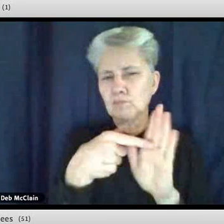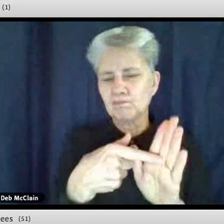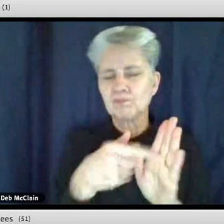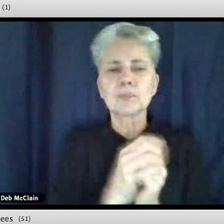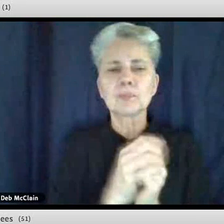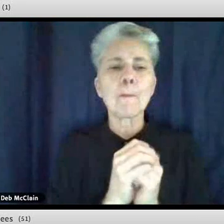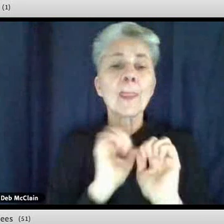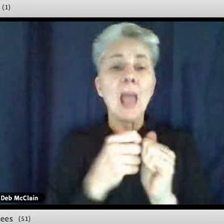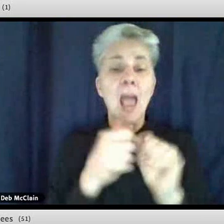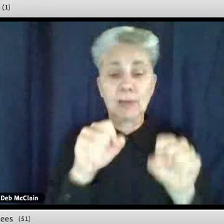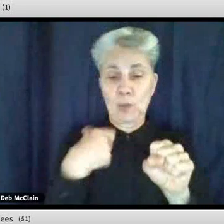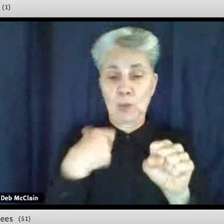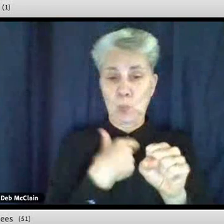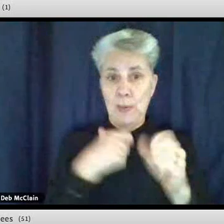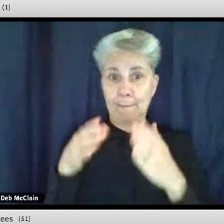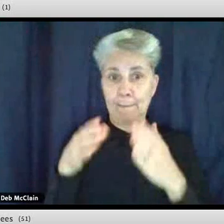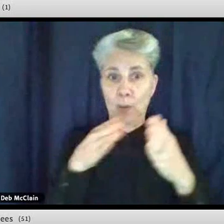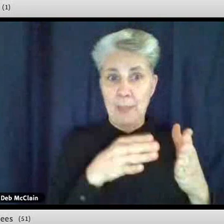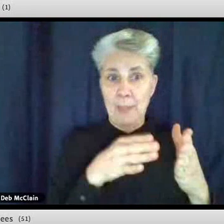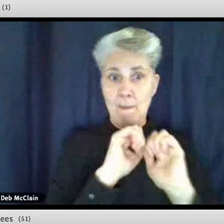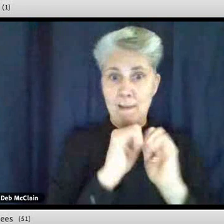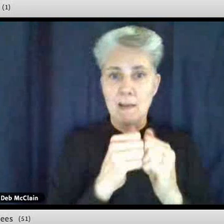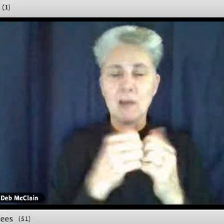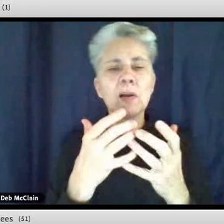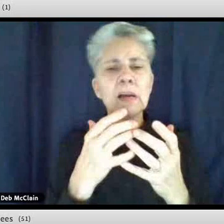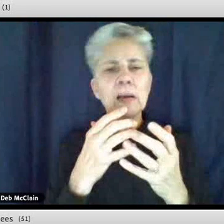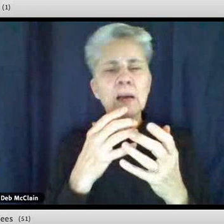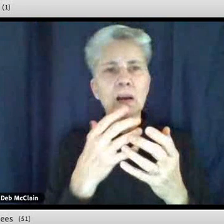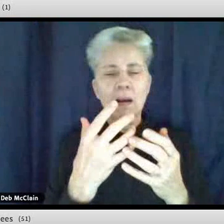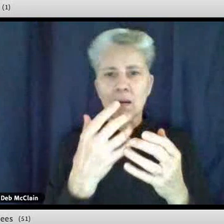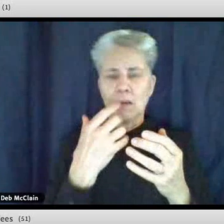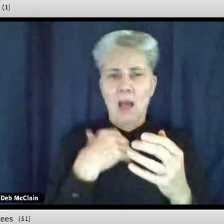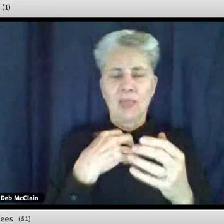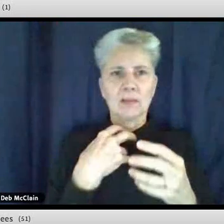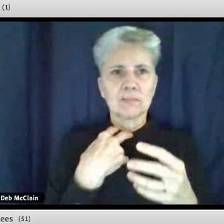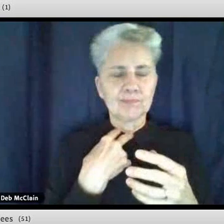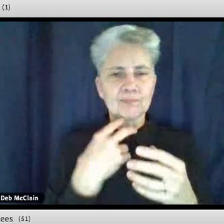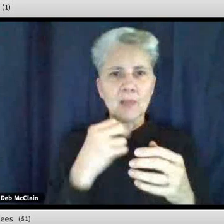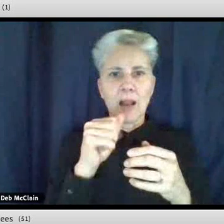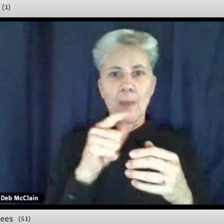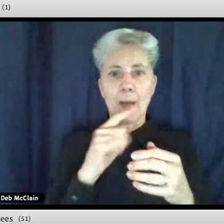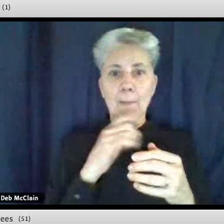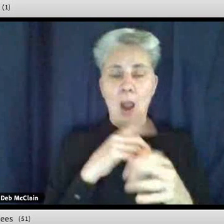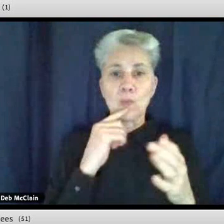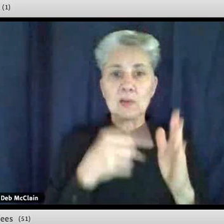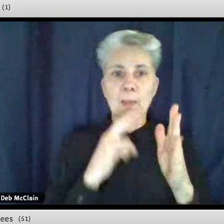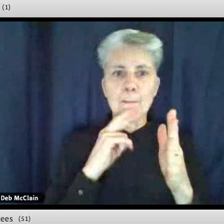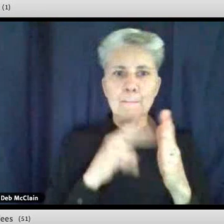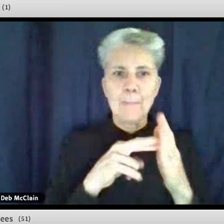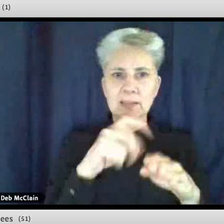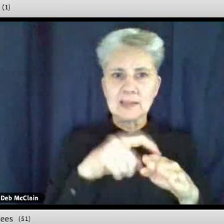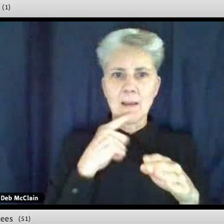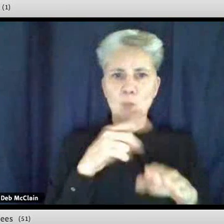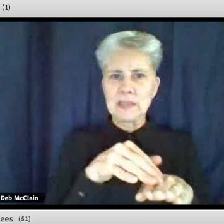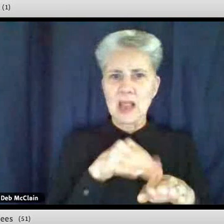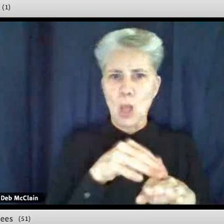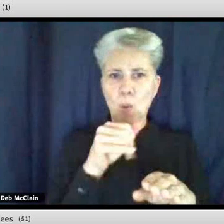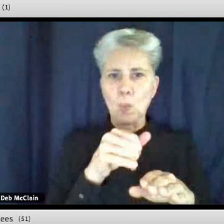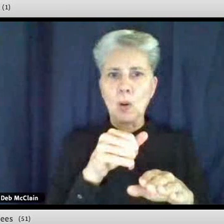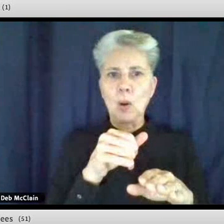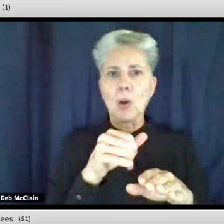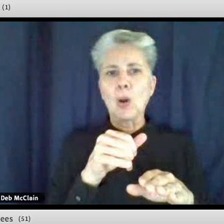can we prepare? It's kind of caught a lot of us, especially I think in Alabama. Our response time has been a little bit slower than it needed